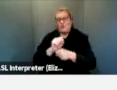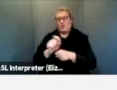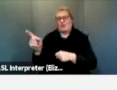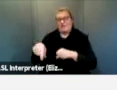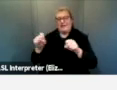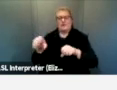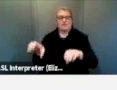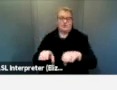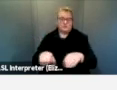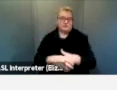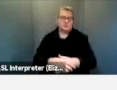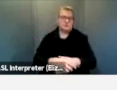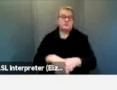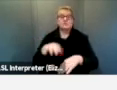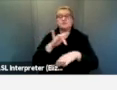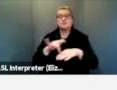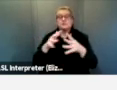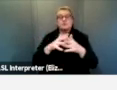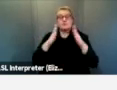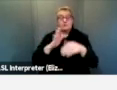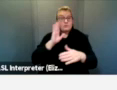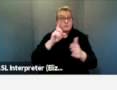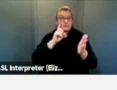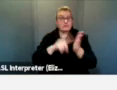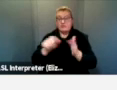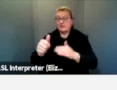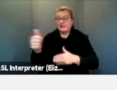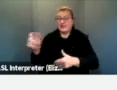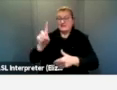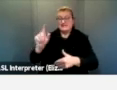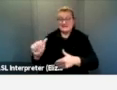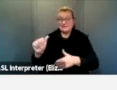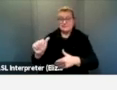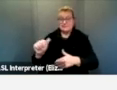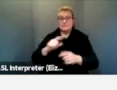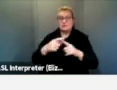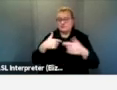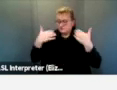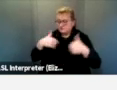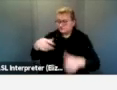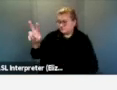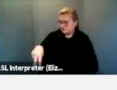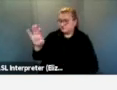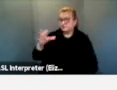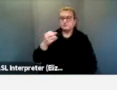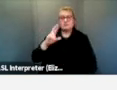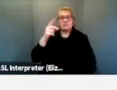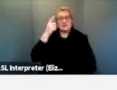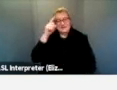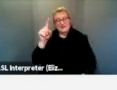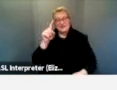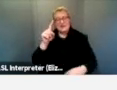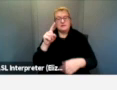perform. And early Americans would have recognized others as disabled when they had physical and intellectual in